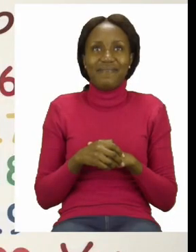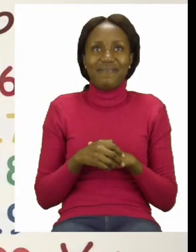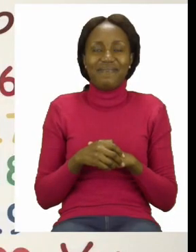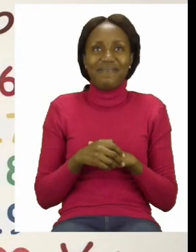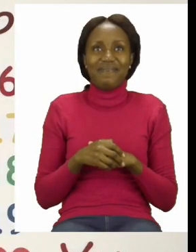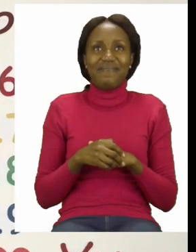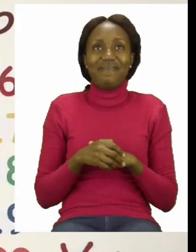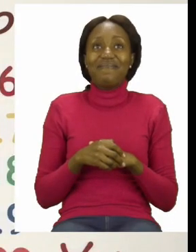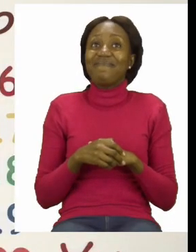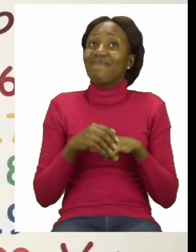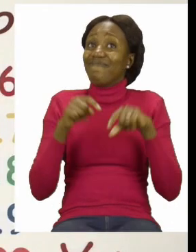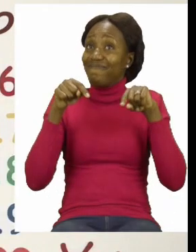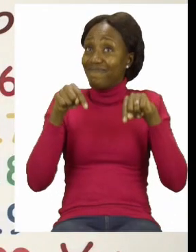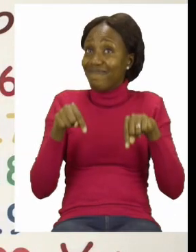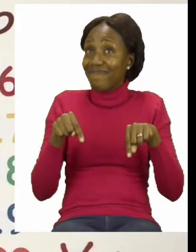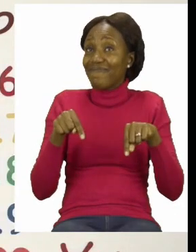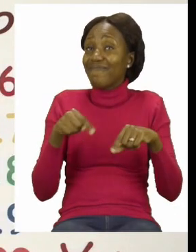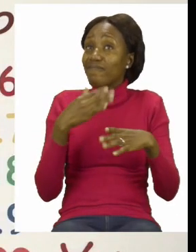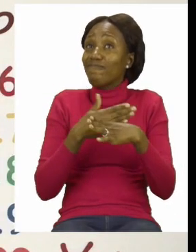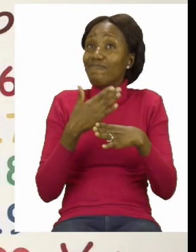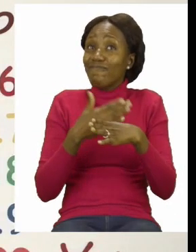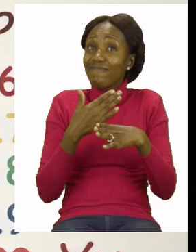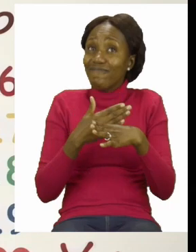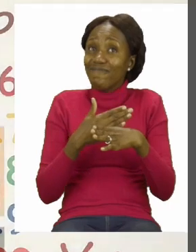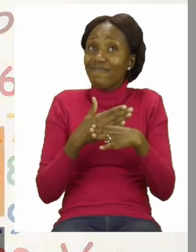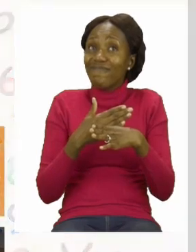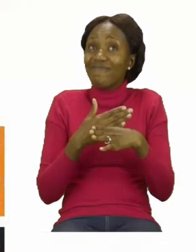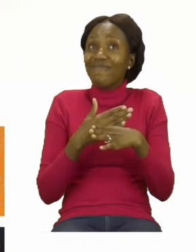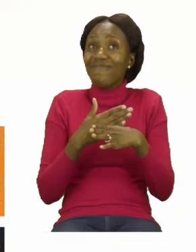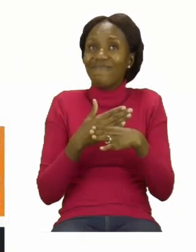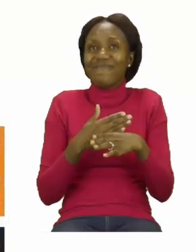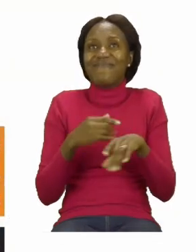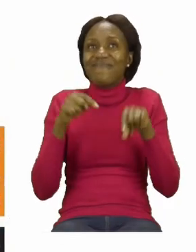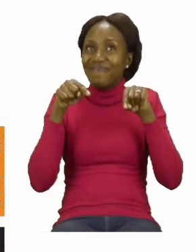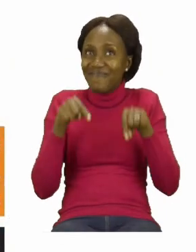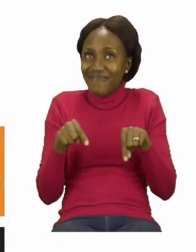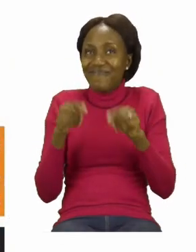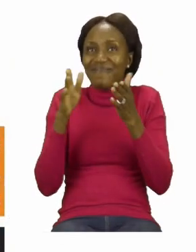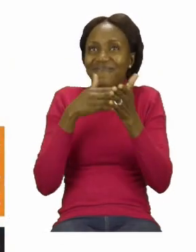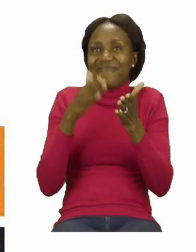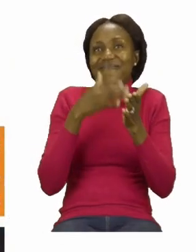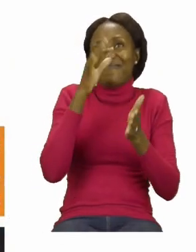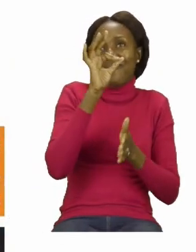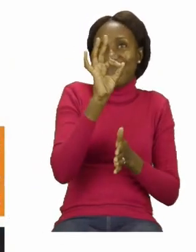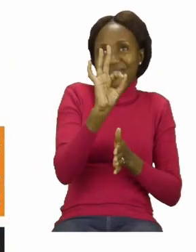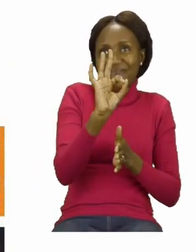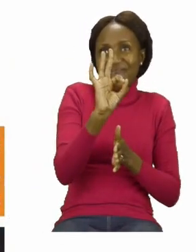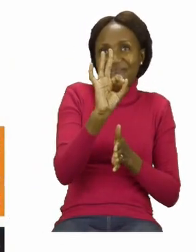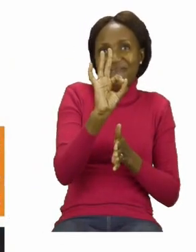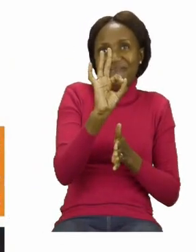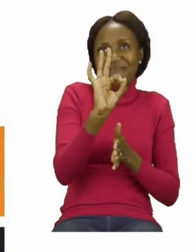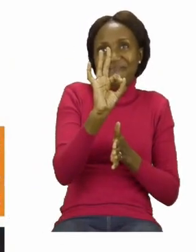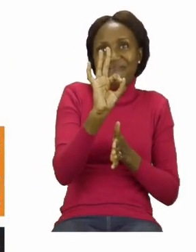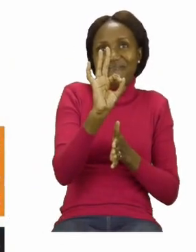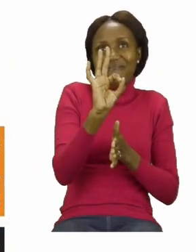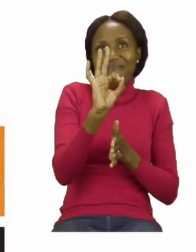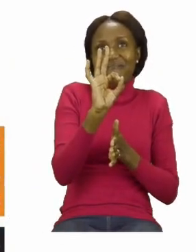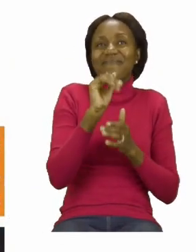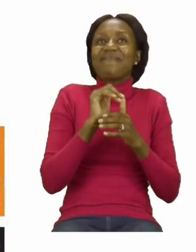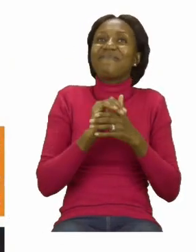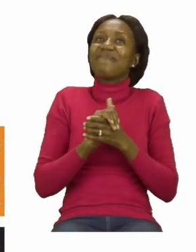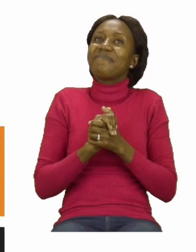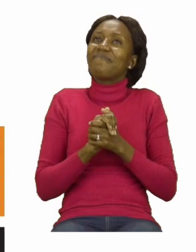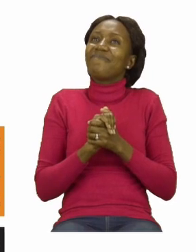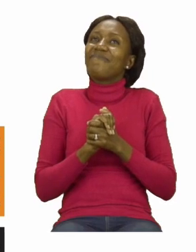For our exercise, boys and girls, let's now turn to page 9. On page 9, we're going to be doing some